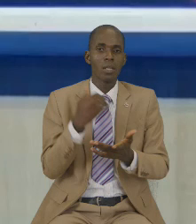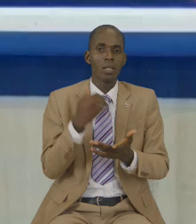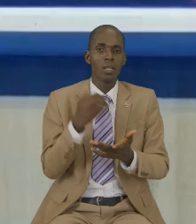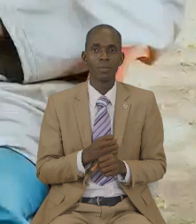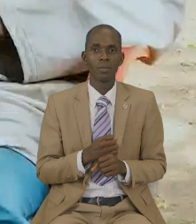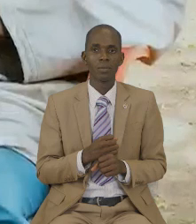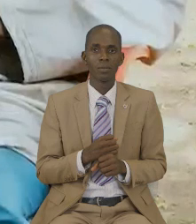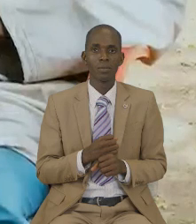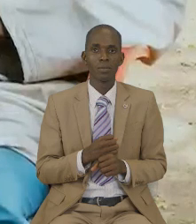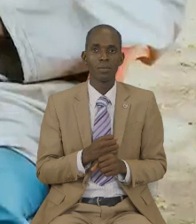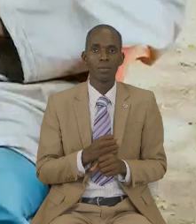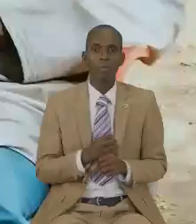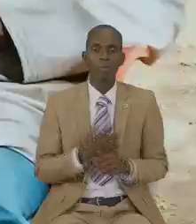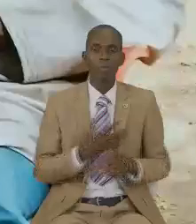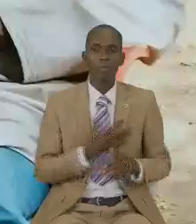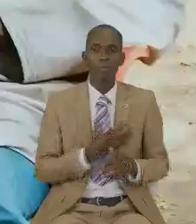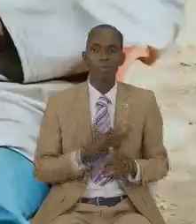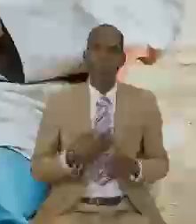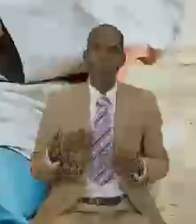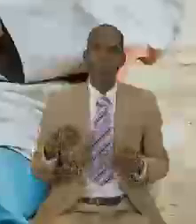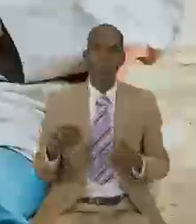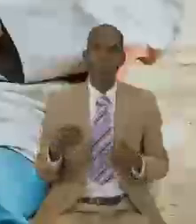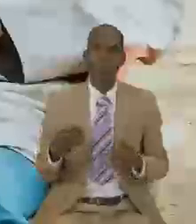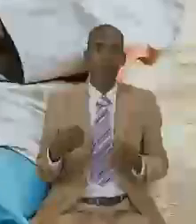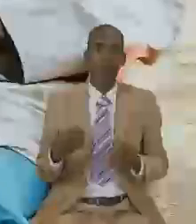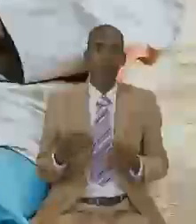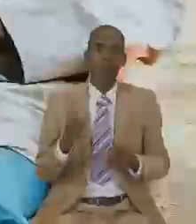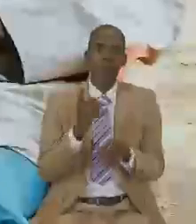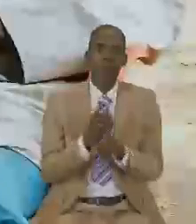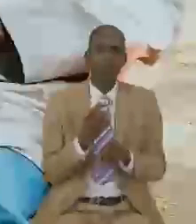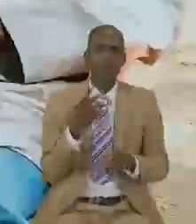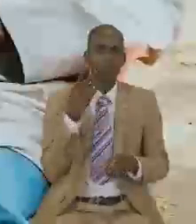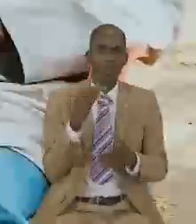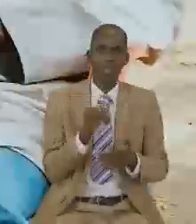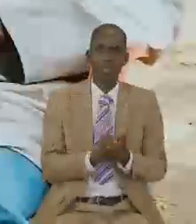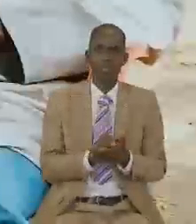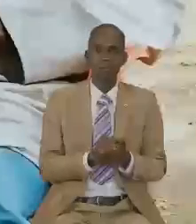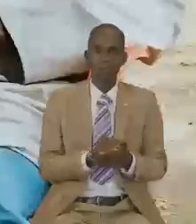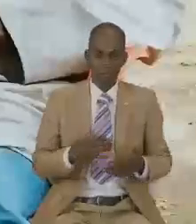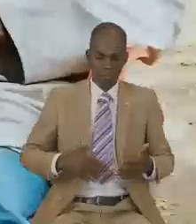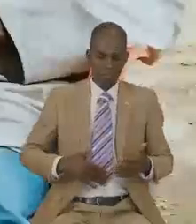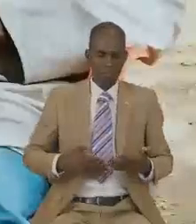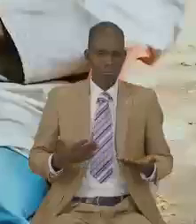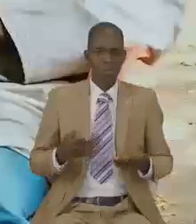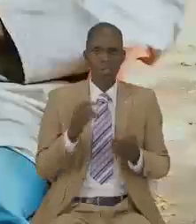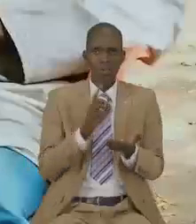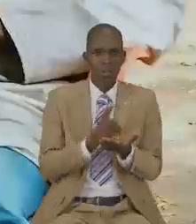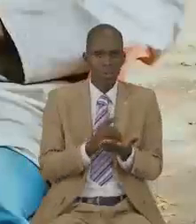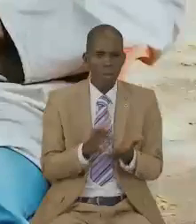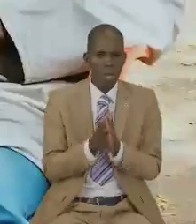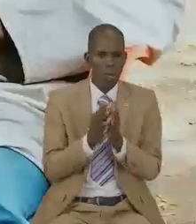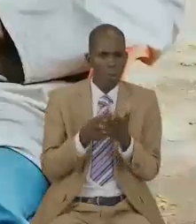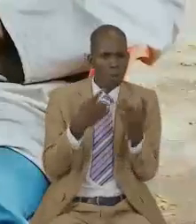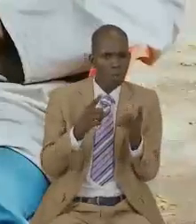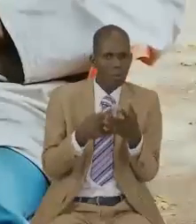Suddenly, I discovered my abdomen is flat. No pain. And when the doctor came, he saw me, he touched me, and he also shouted, that what is the meaning of this? That what happened?